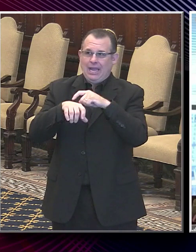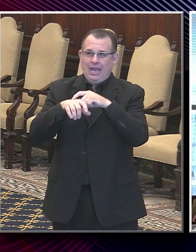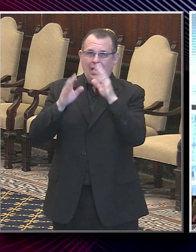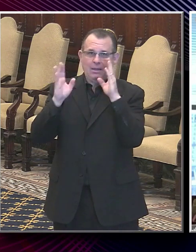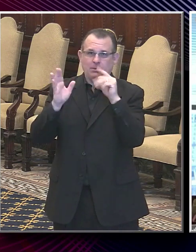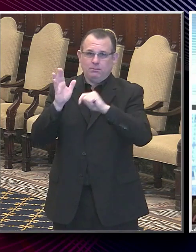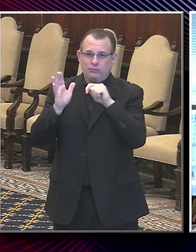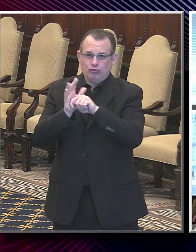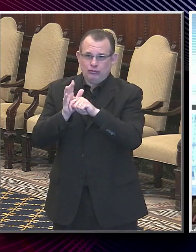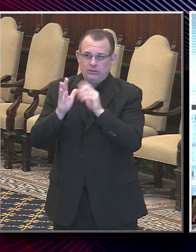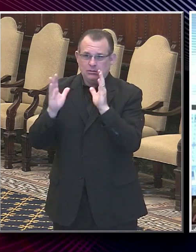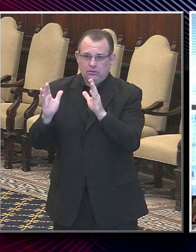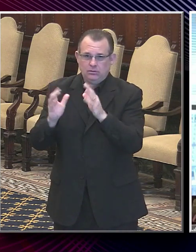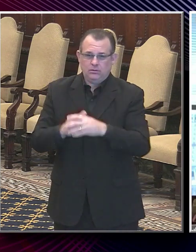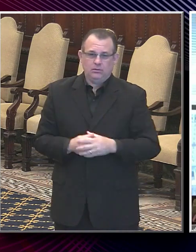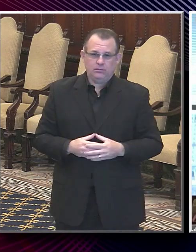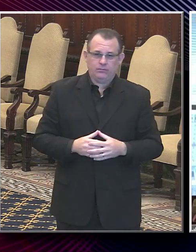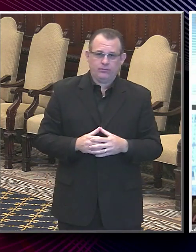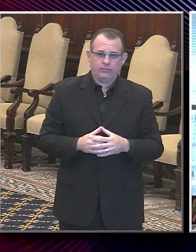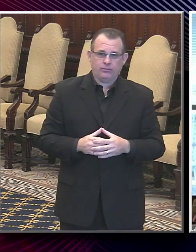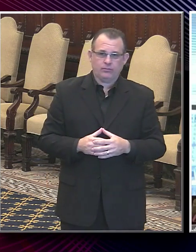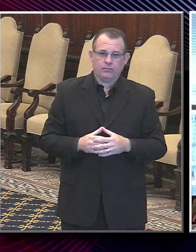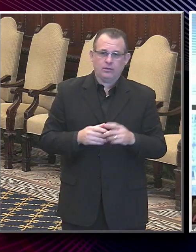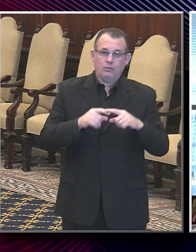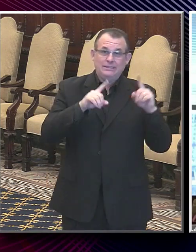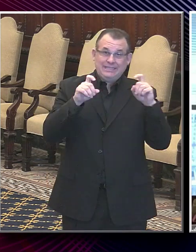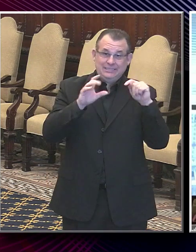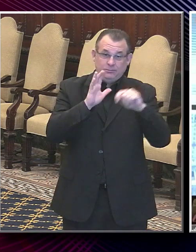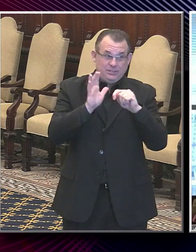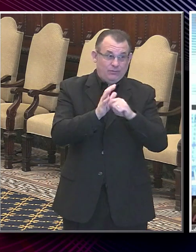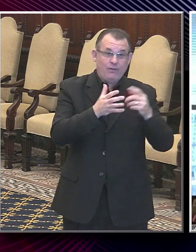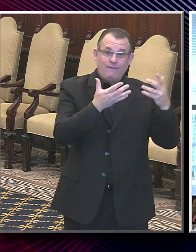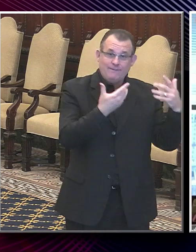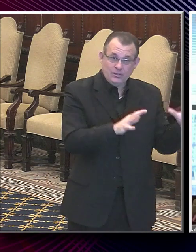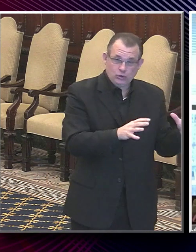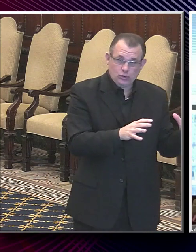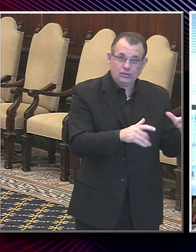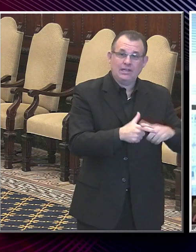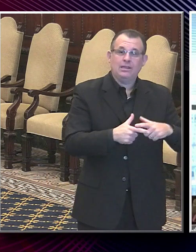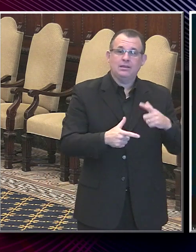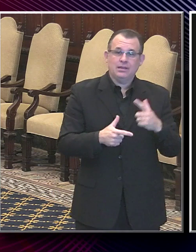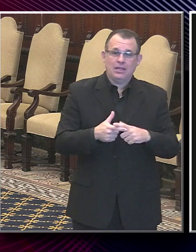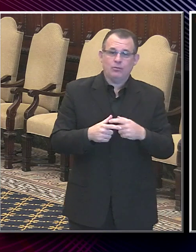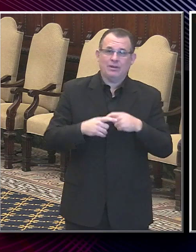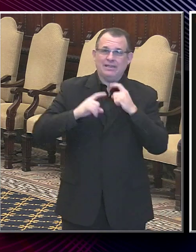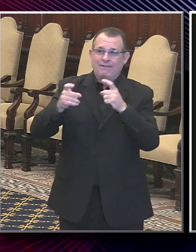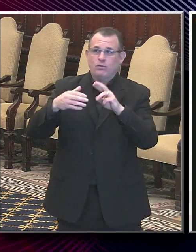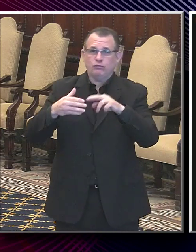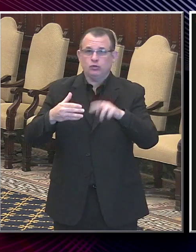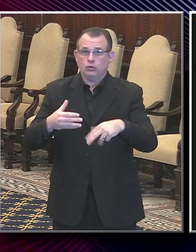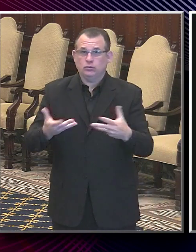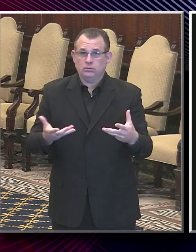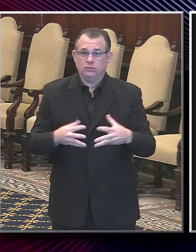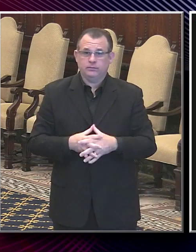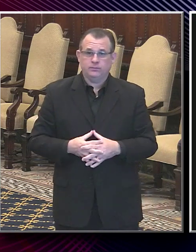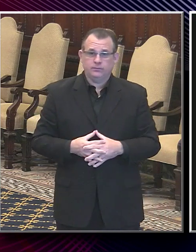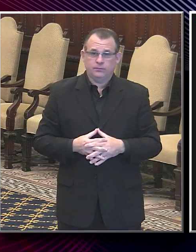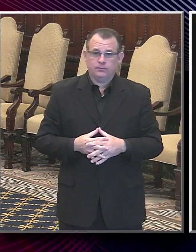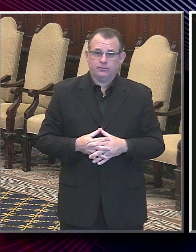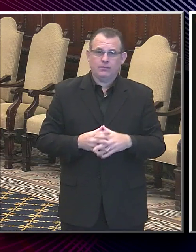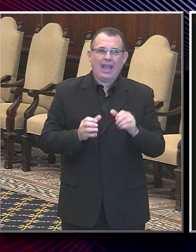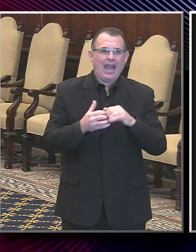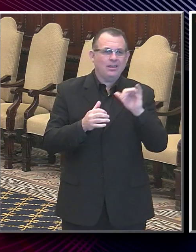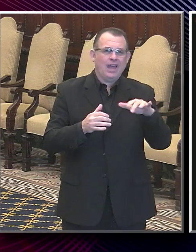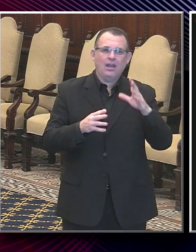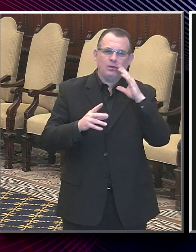results when the testing period is over, hopefully either this week or early next. So how does that impact the numbers